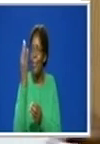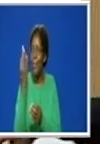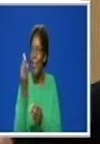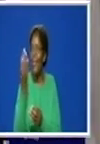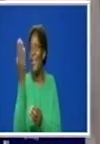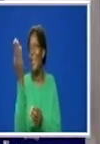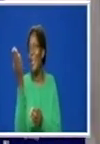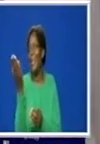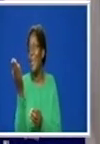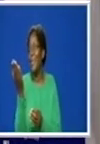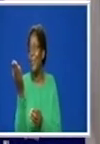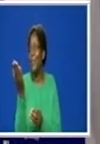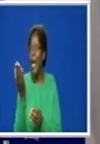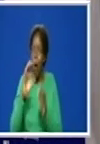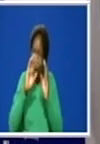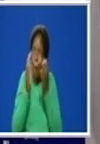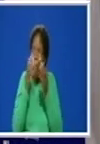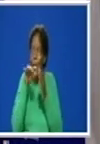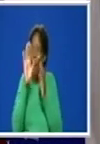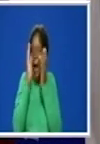1, 2, 3. Open your eyes.